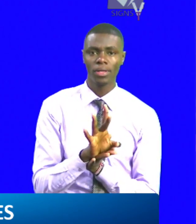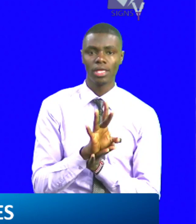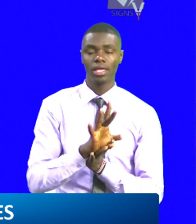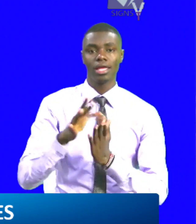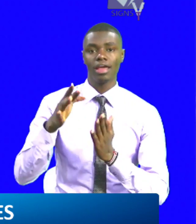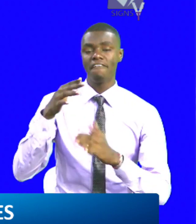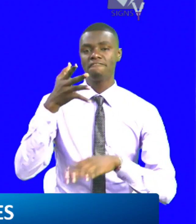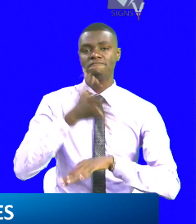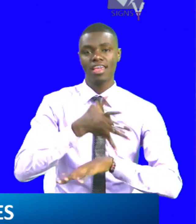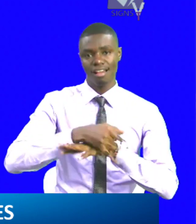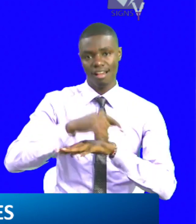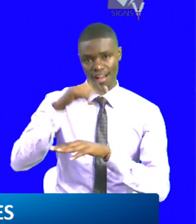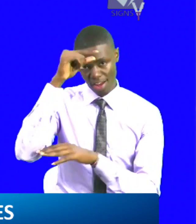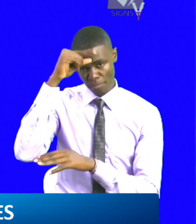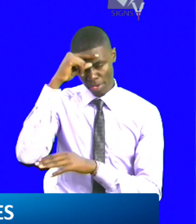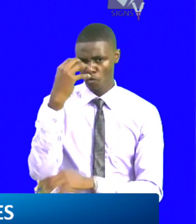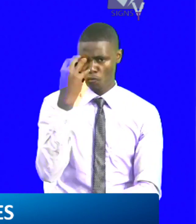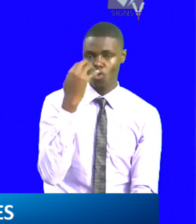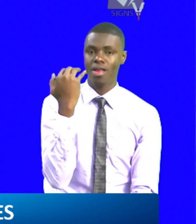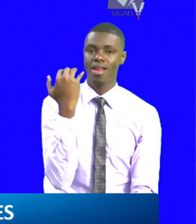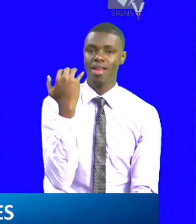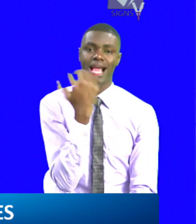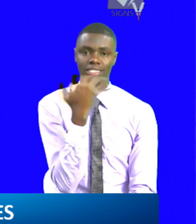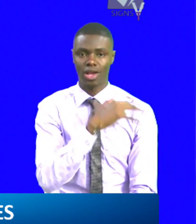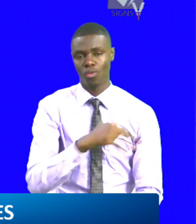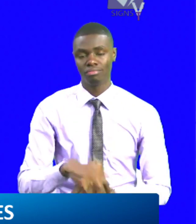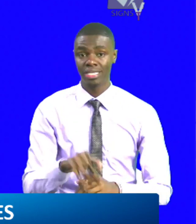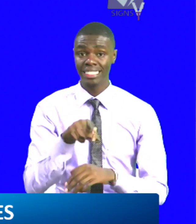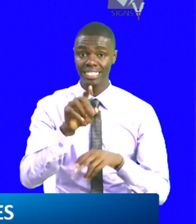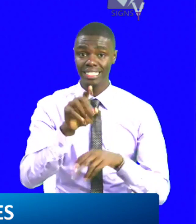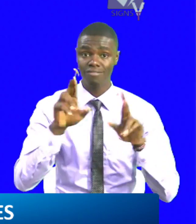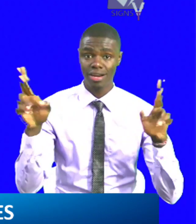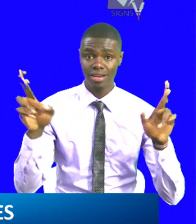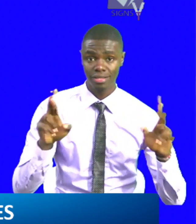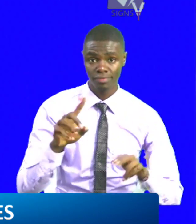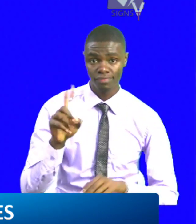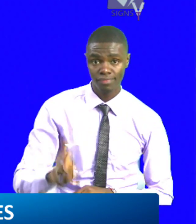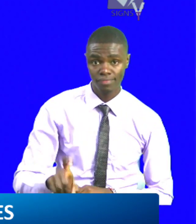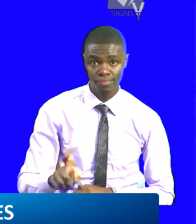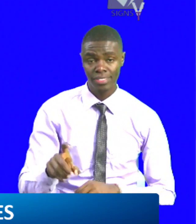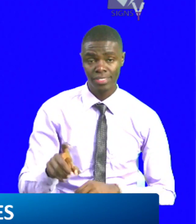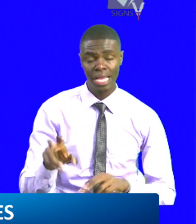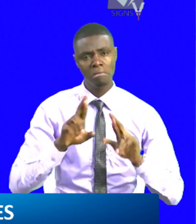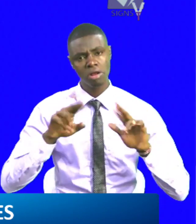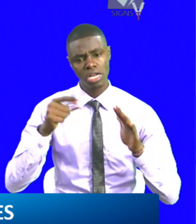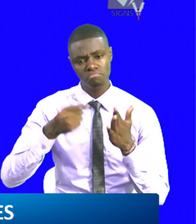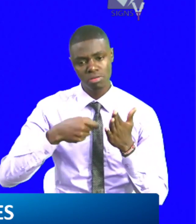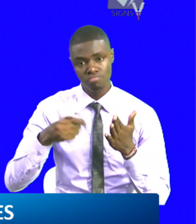15 ya kutoa imani kwa serikali bandia ya Ruto na Gachagua.